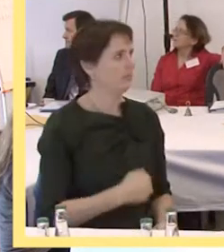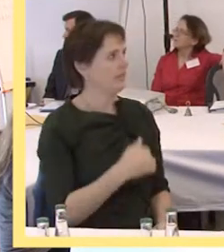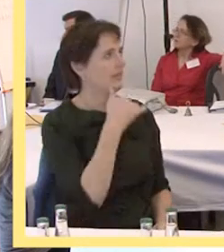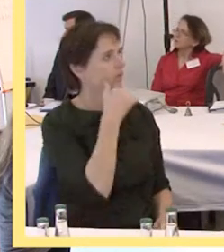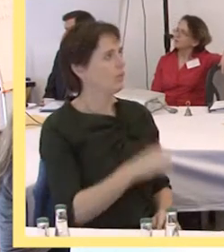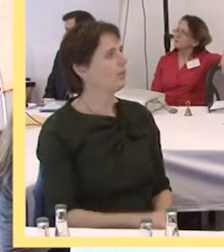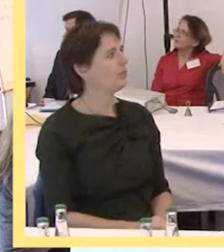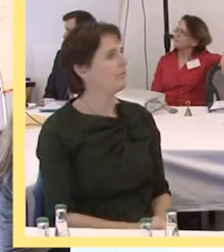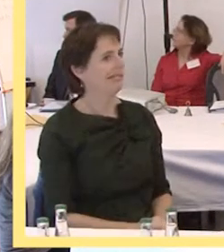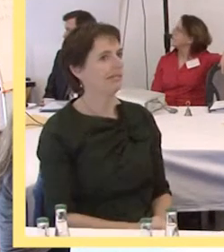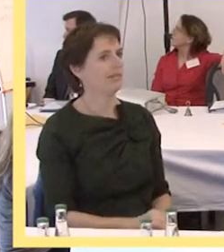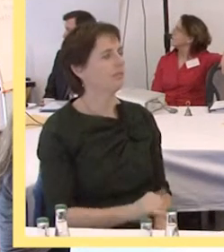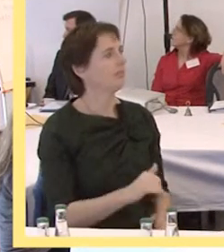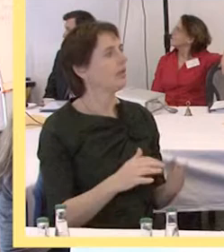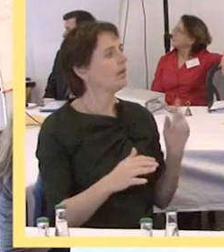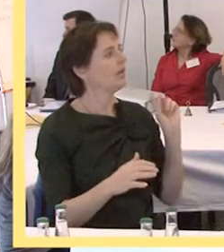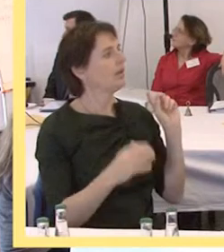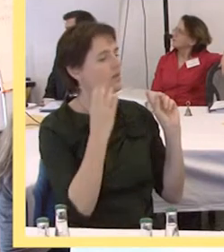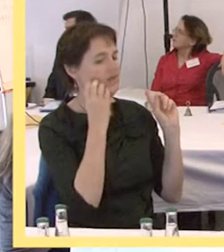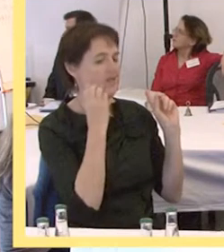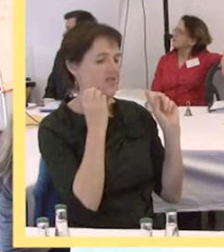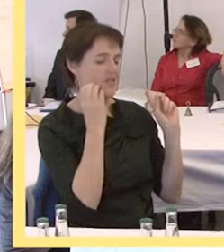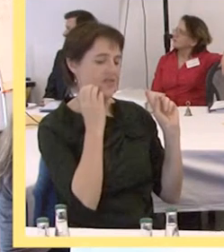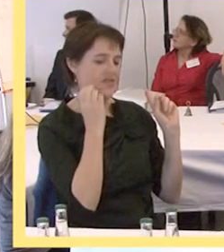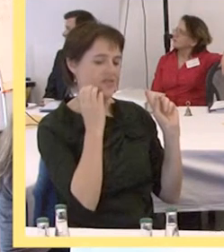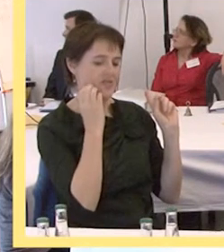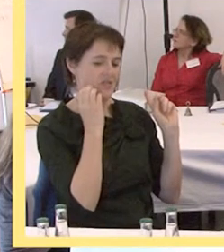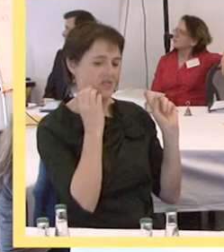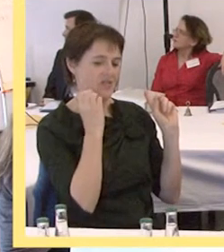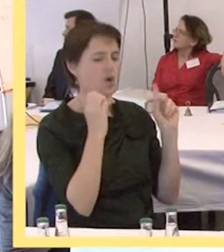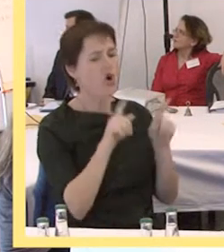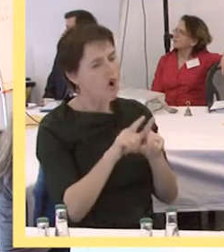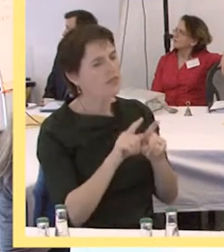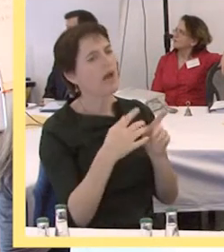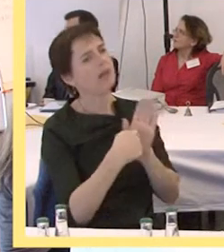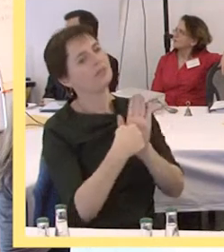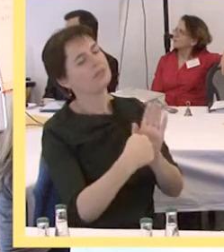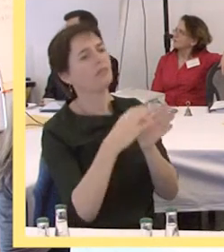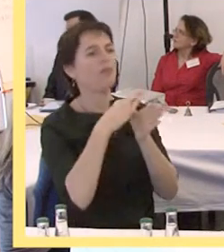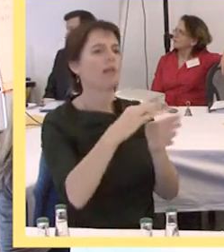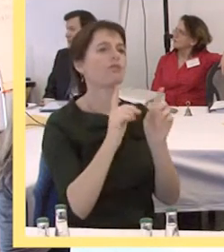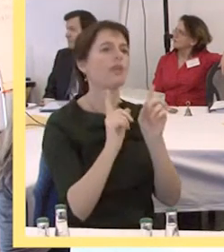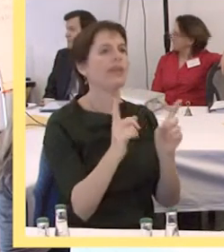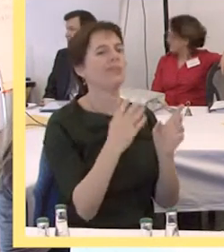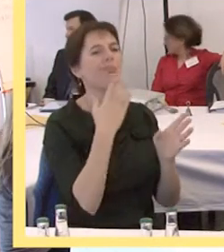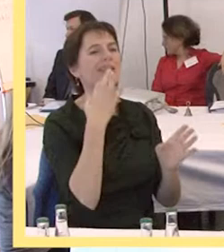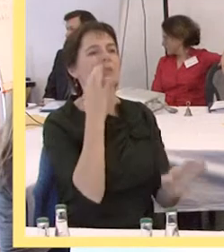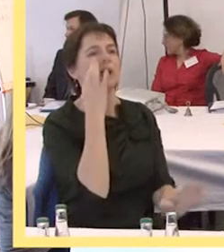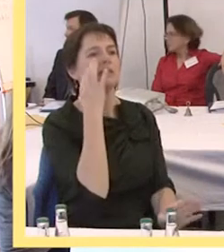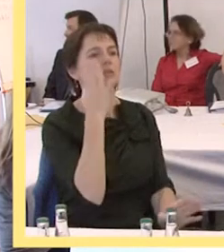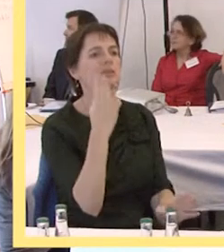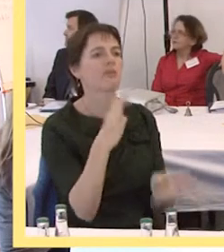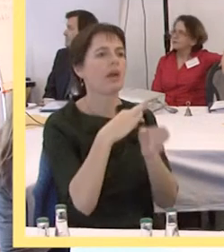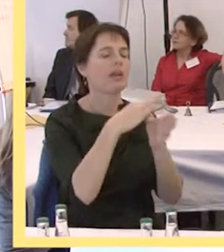The Amsterdam Medical Center is doing a best practice in psychosocial support assessment and intervention